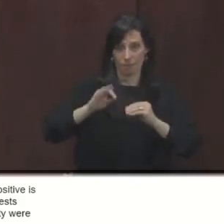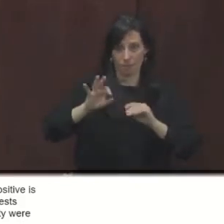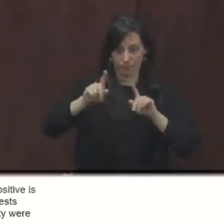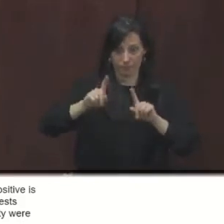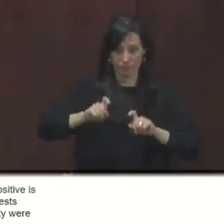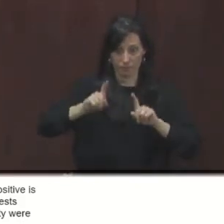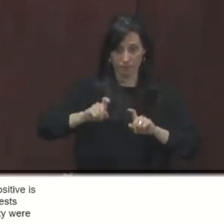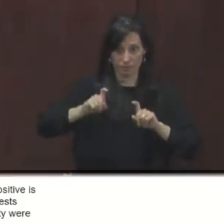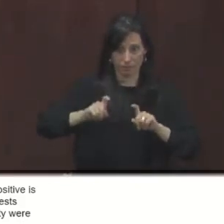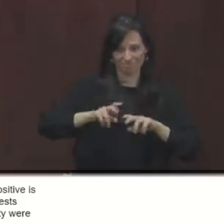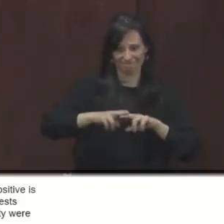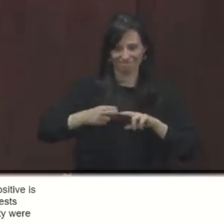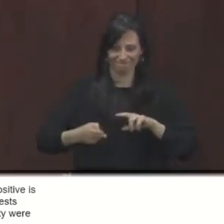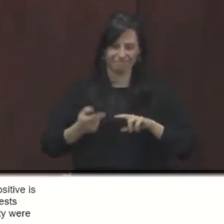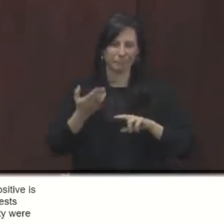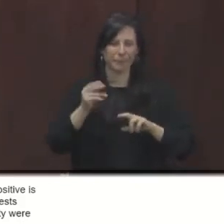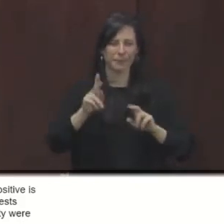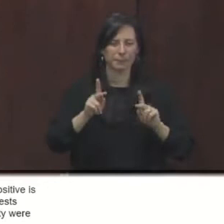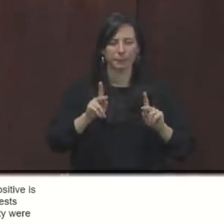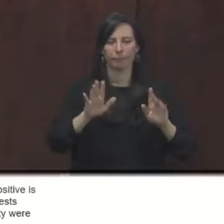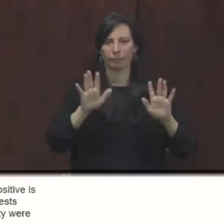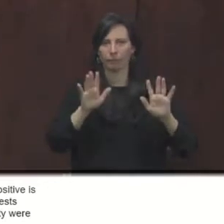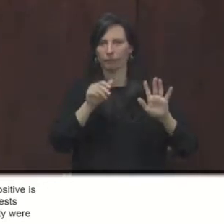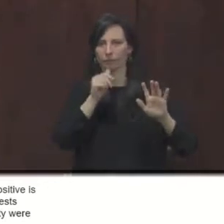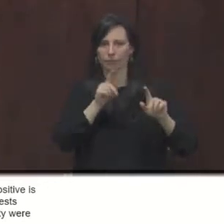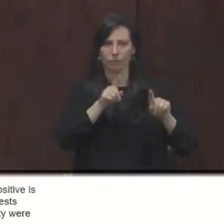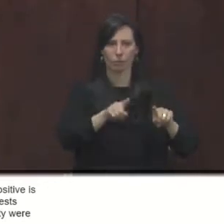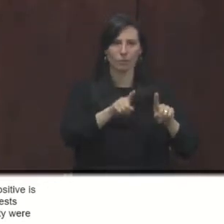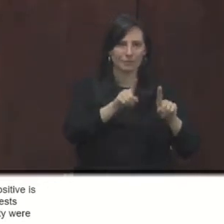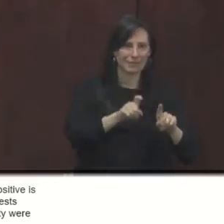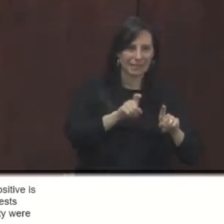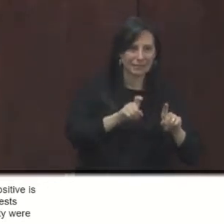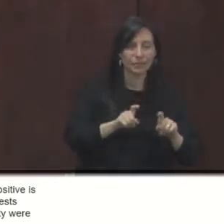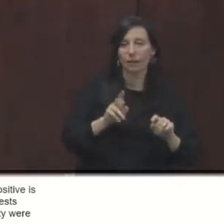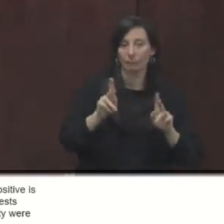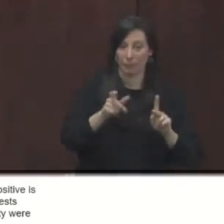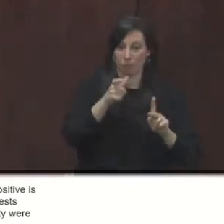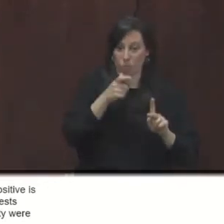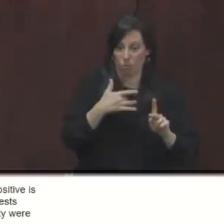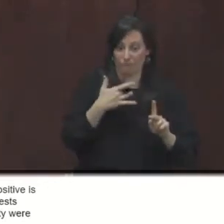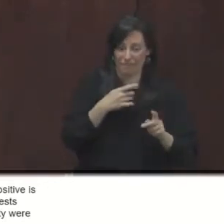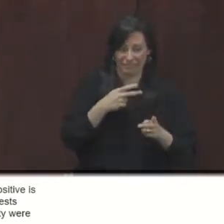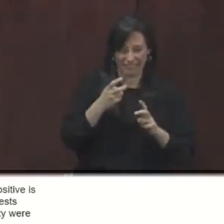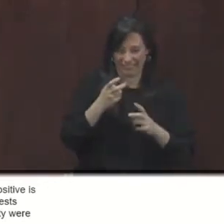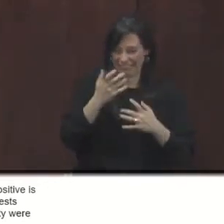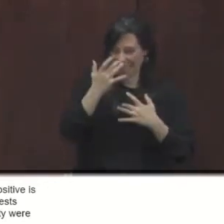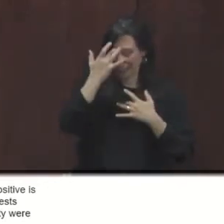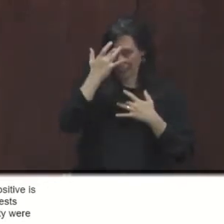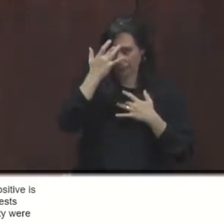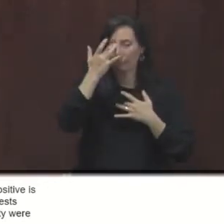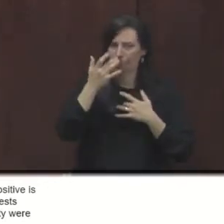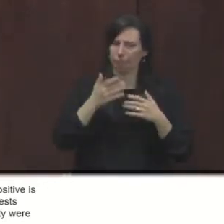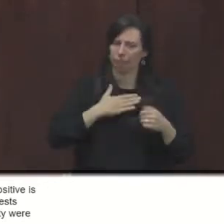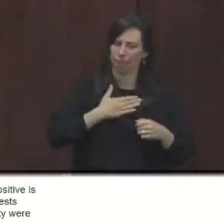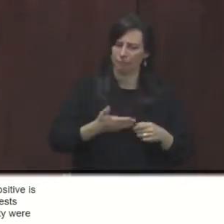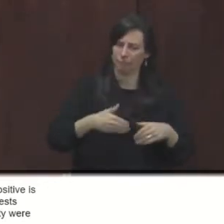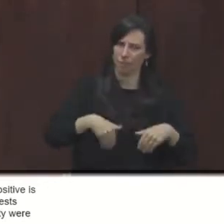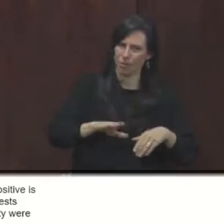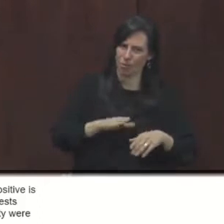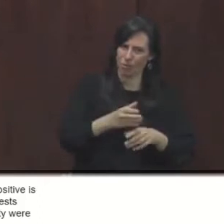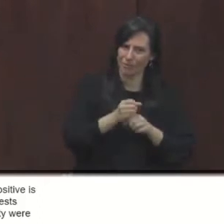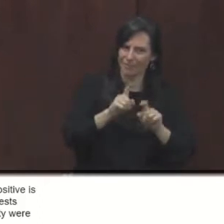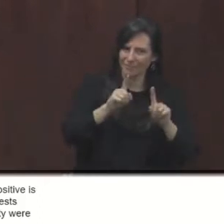not many people going, so you had less people getting tested and only going if they really were feeling symptomatic and really thought they had it.